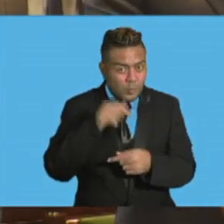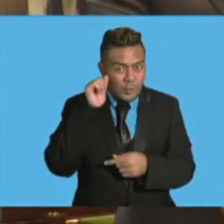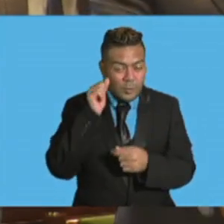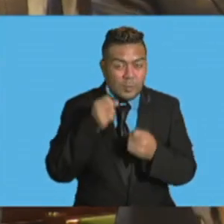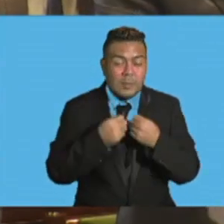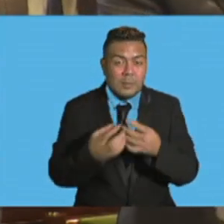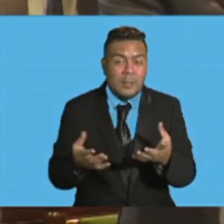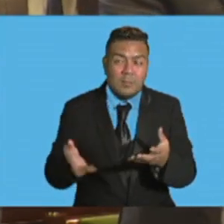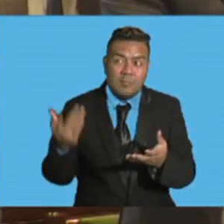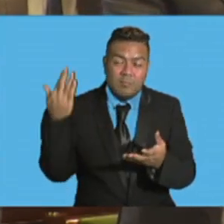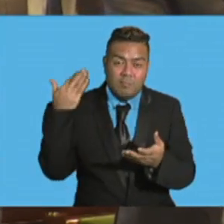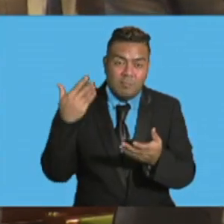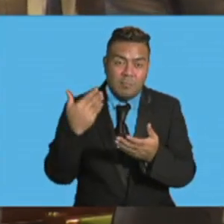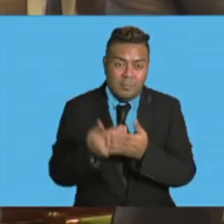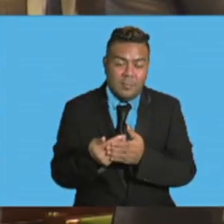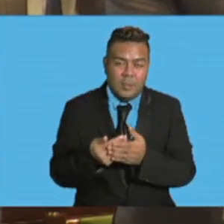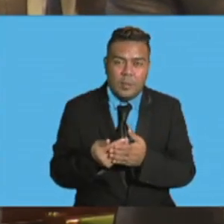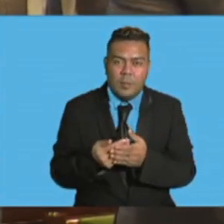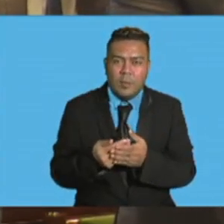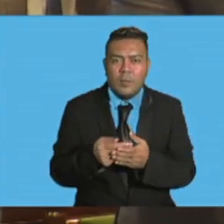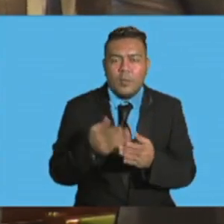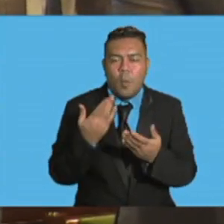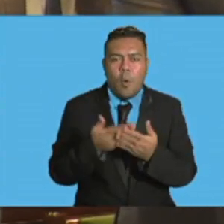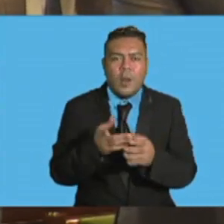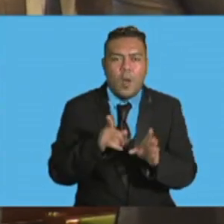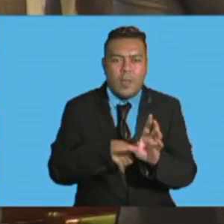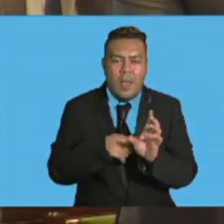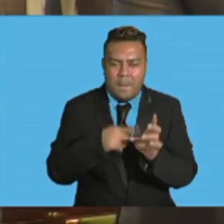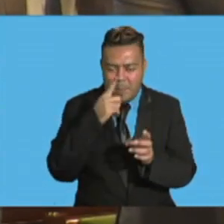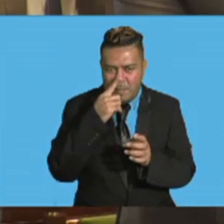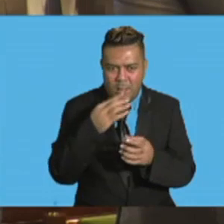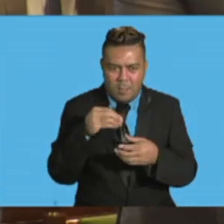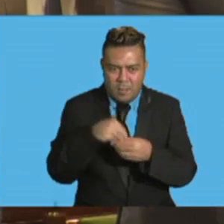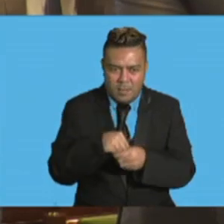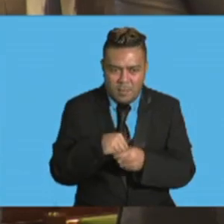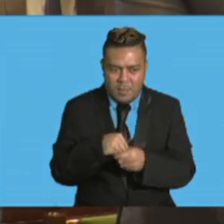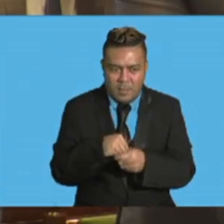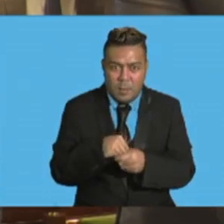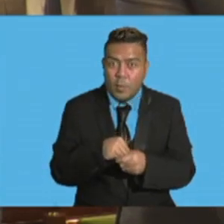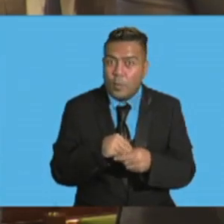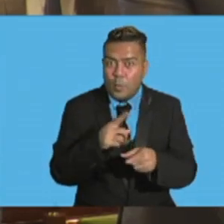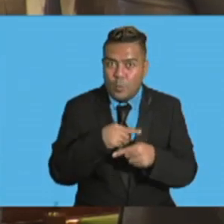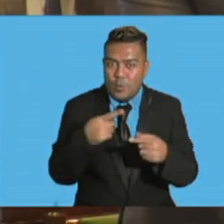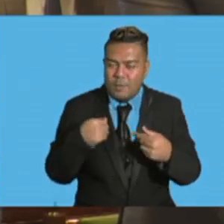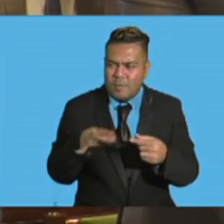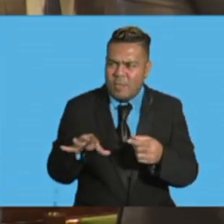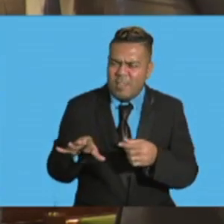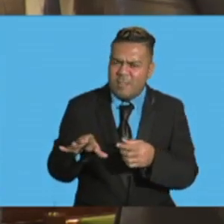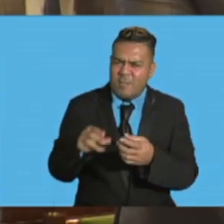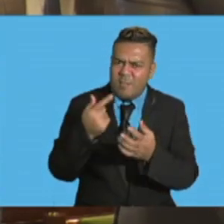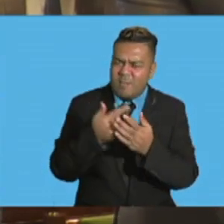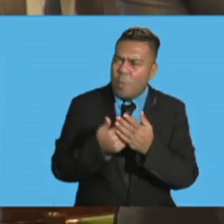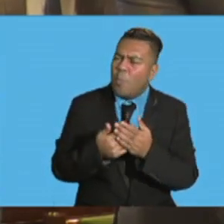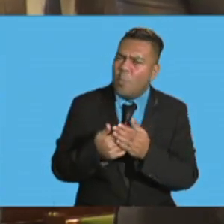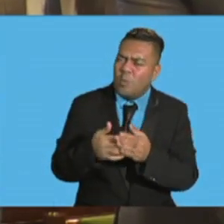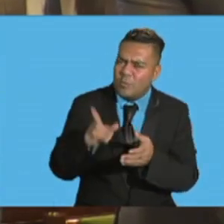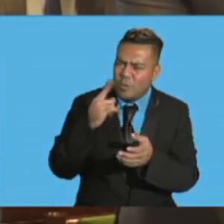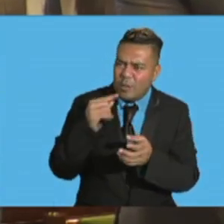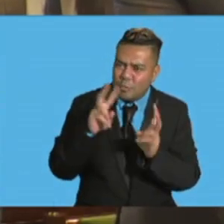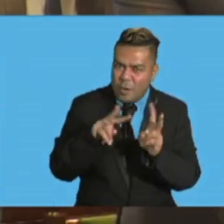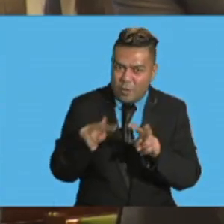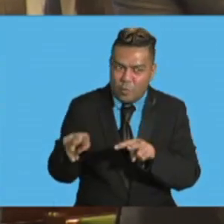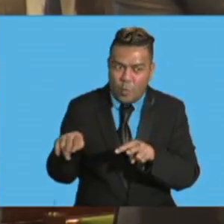to showcase and throw a spotlight on our young people. As such, Mr. Speaker, so we decided to enlist the help of the entire nation to launch a nationwide